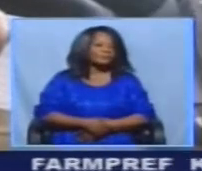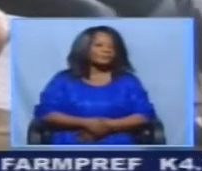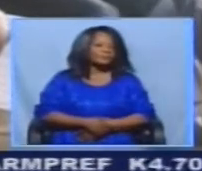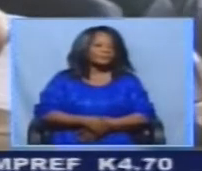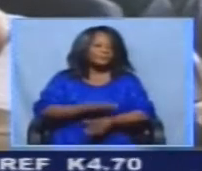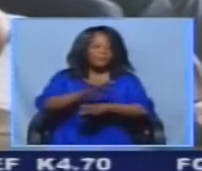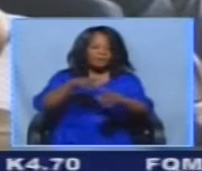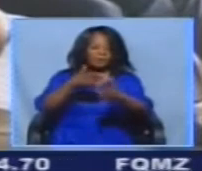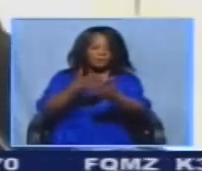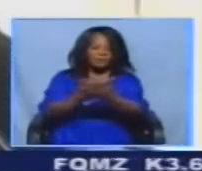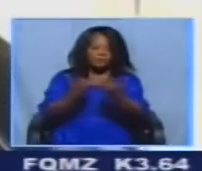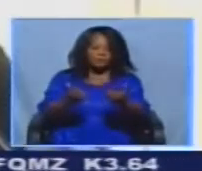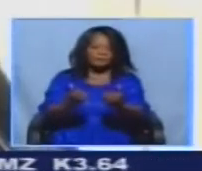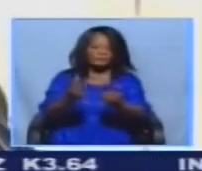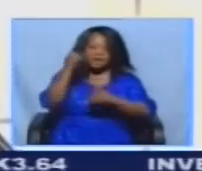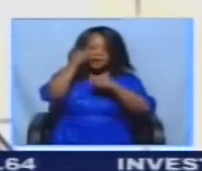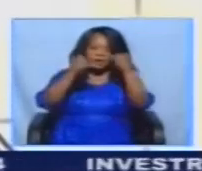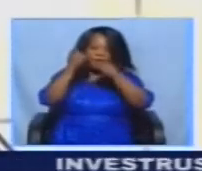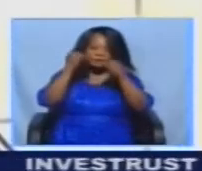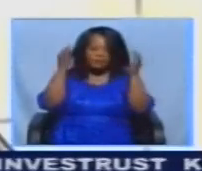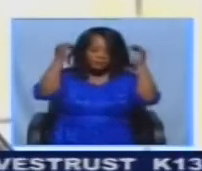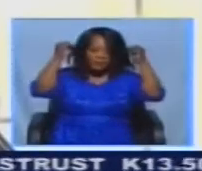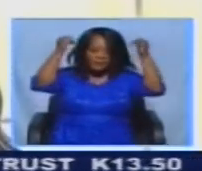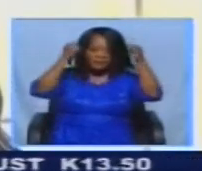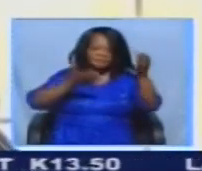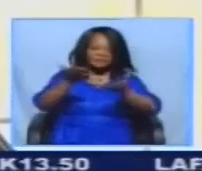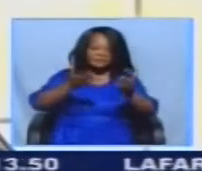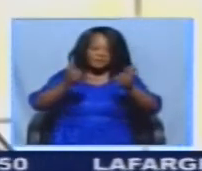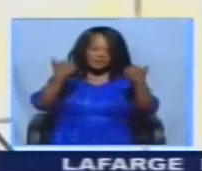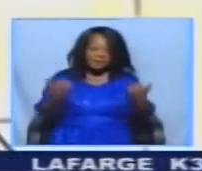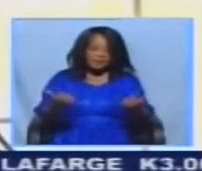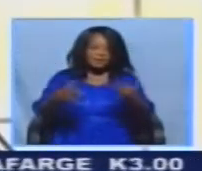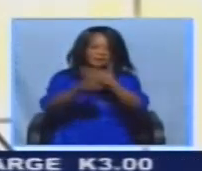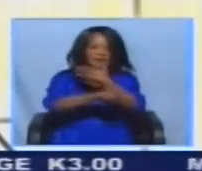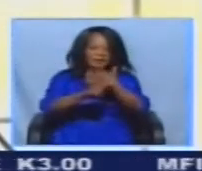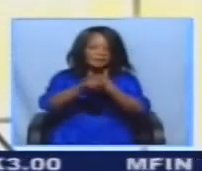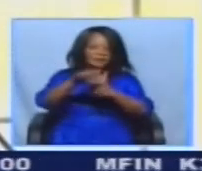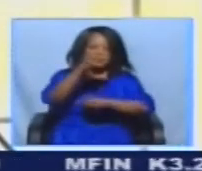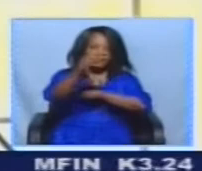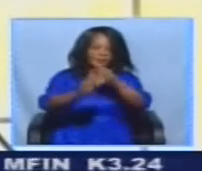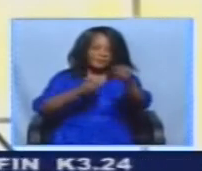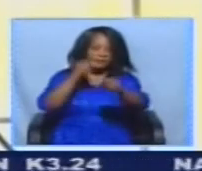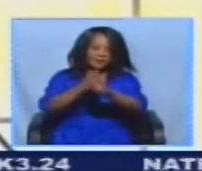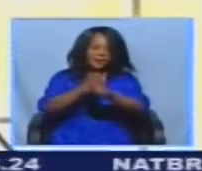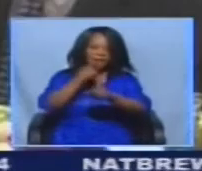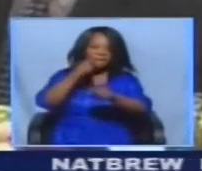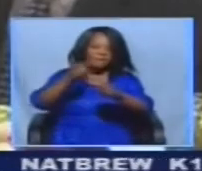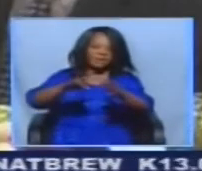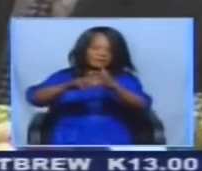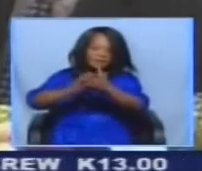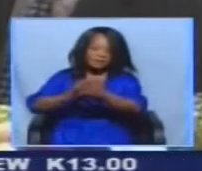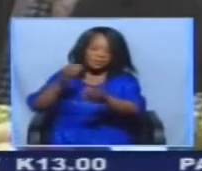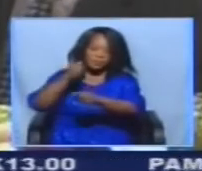all the stakeholders in the criminal justice system in our country shall this year enhance their efficiency in the